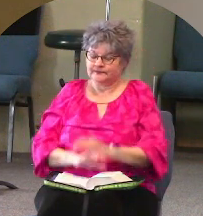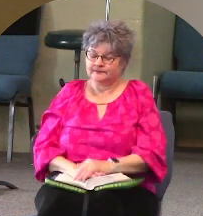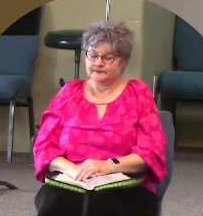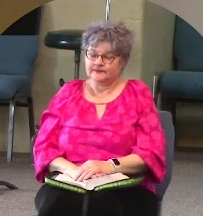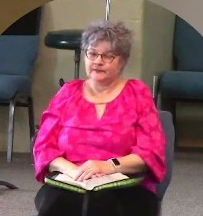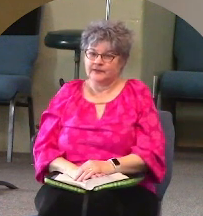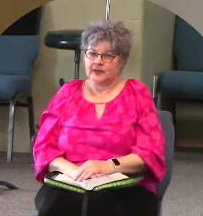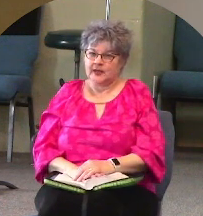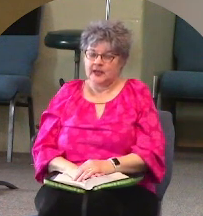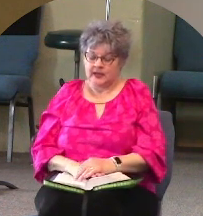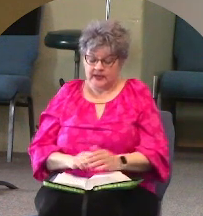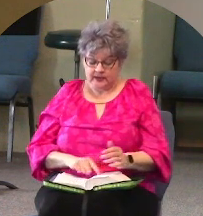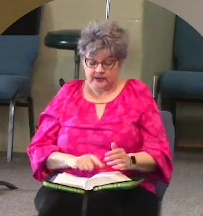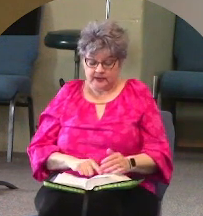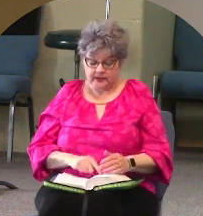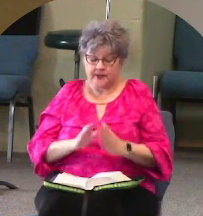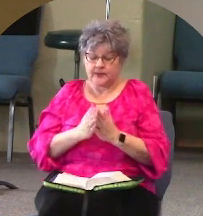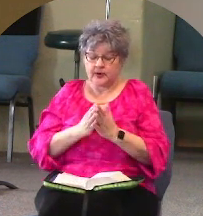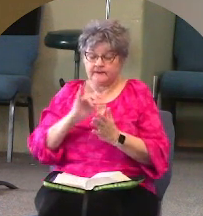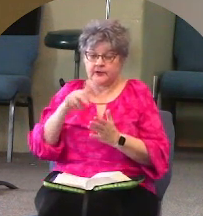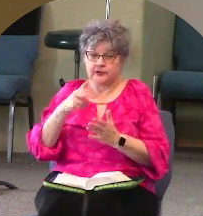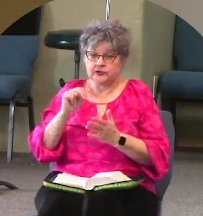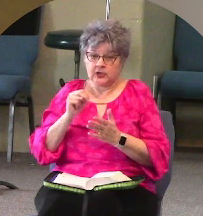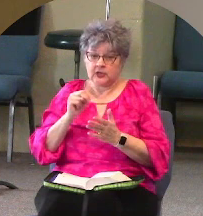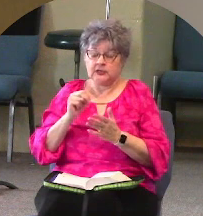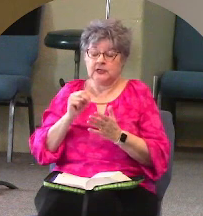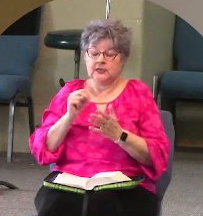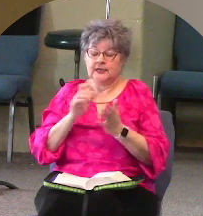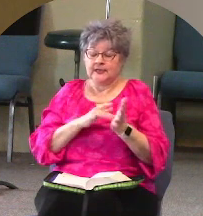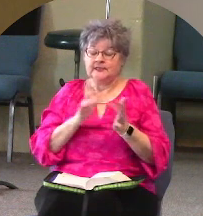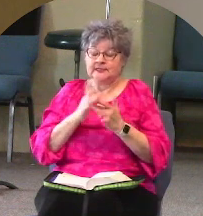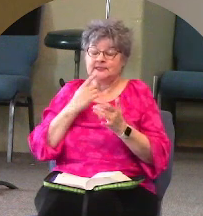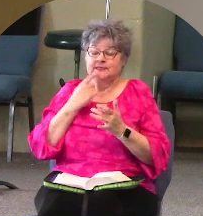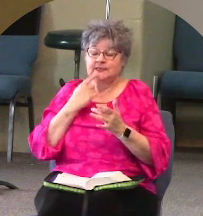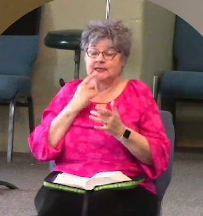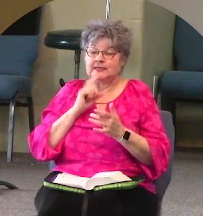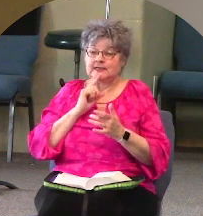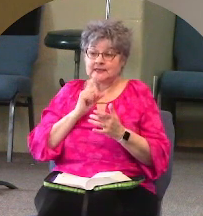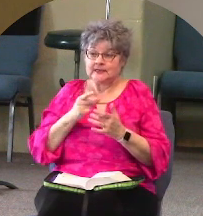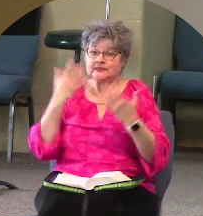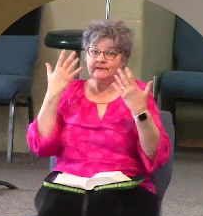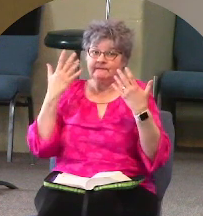I think John says, actually, that Jesus uttered the words, it is finished.